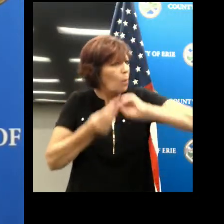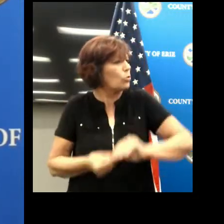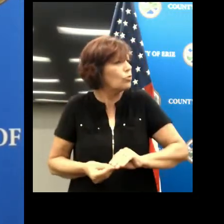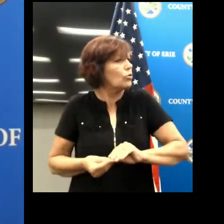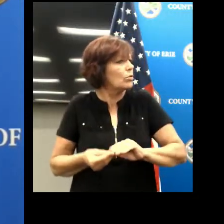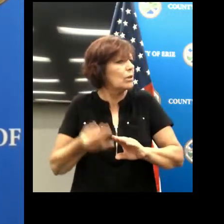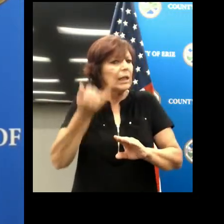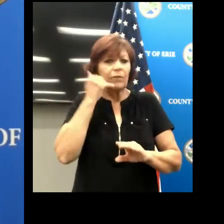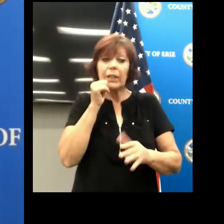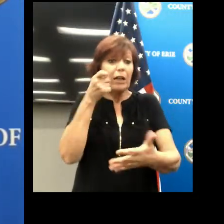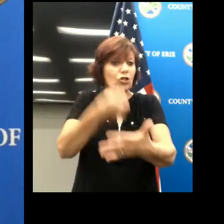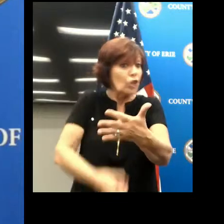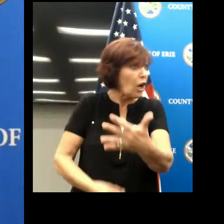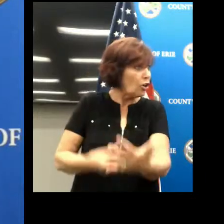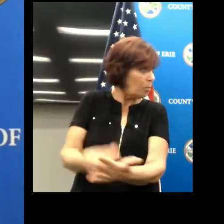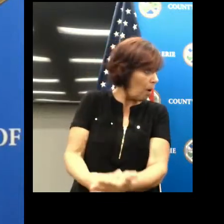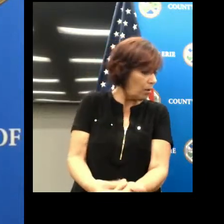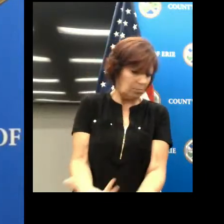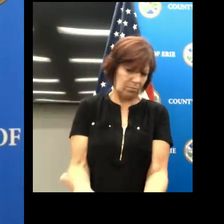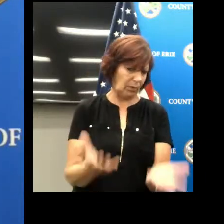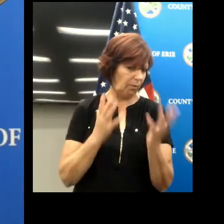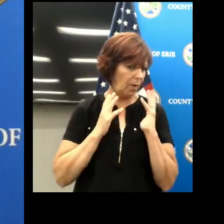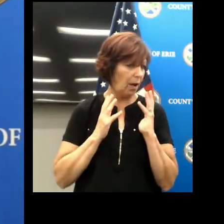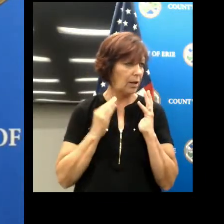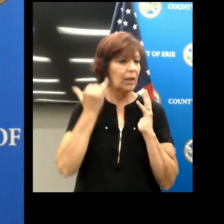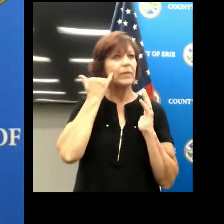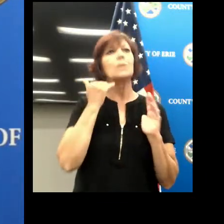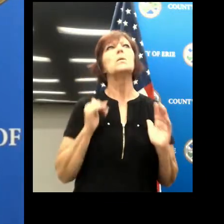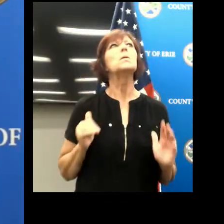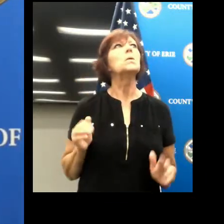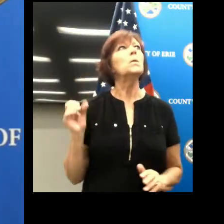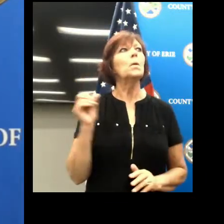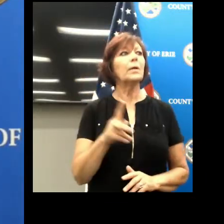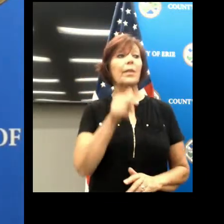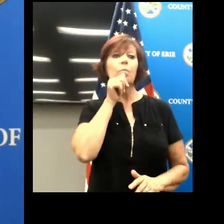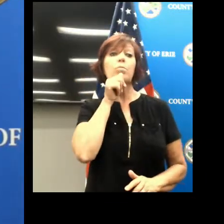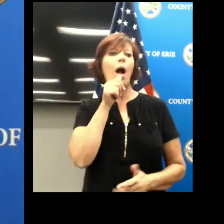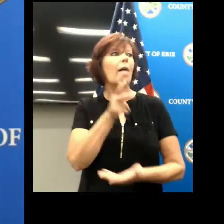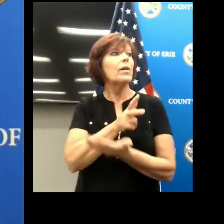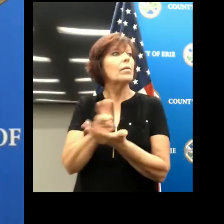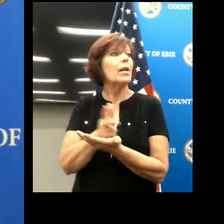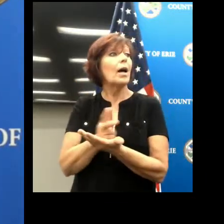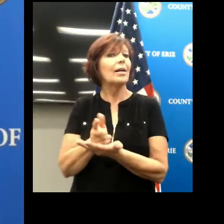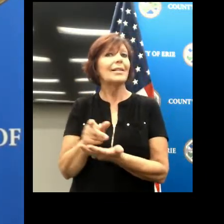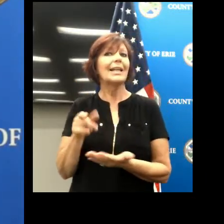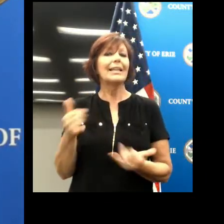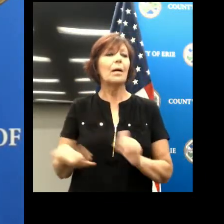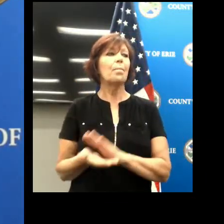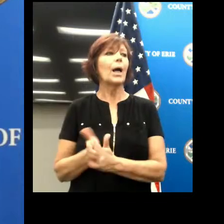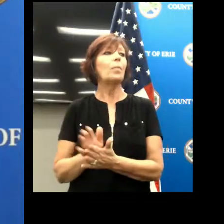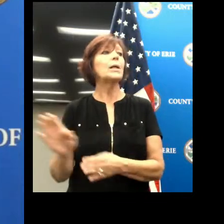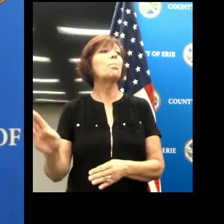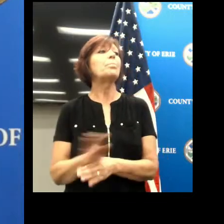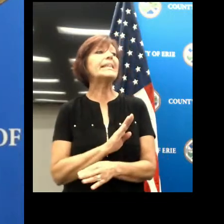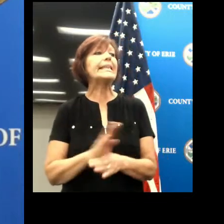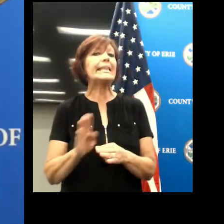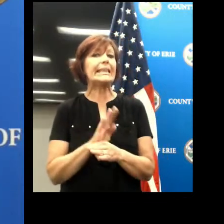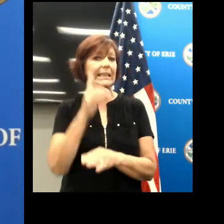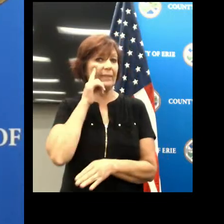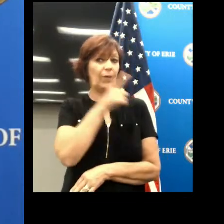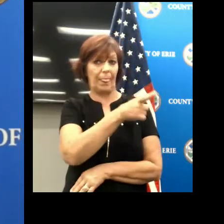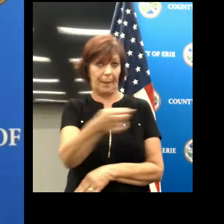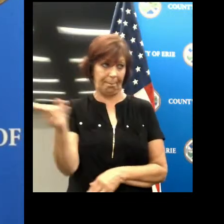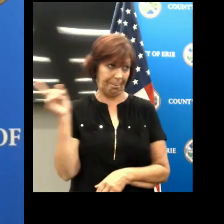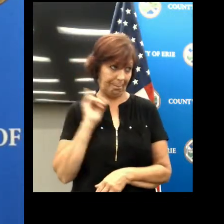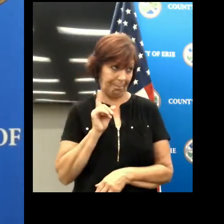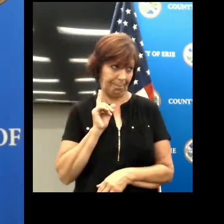As long as you're not charging, that's okay. If you decide, okay, like the private lots, because this is a business for them, or ancillary